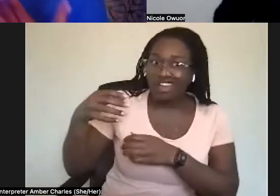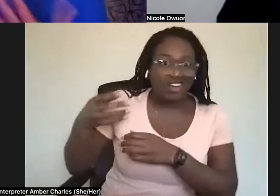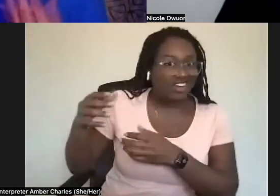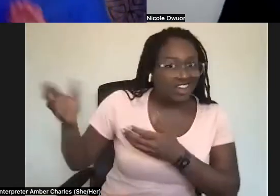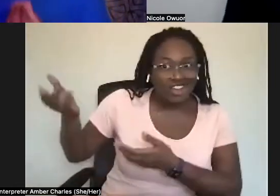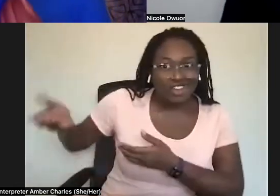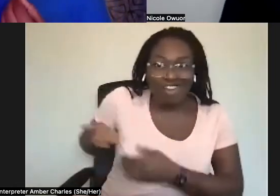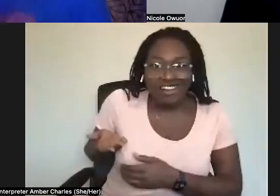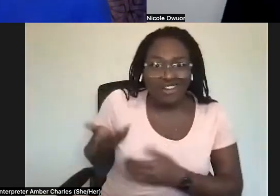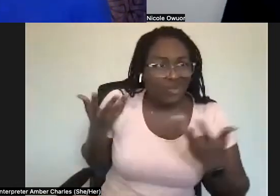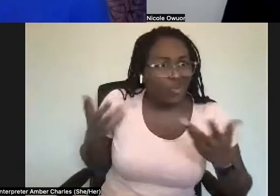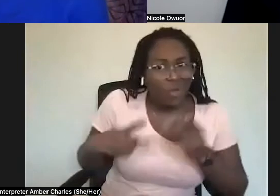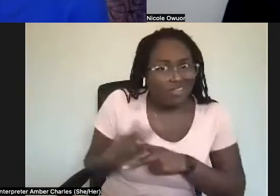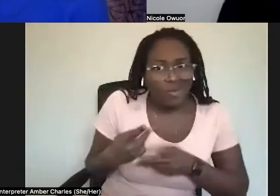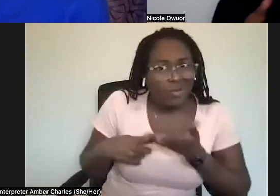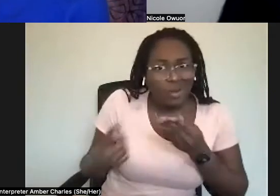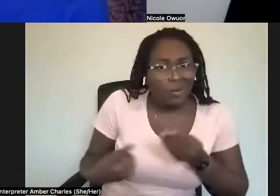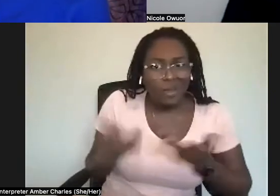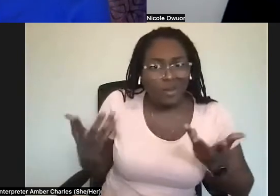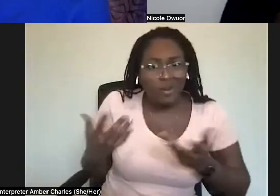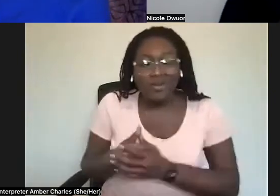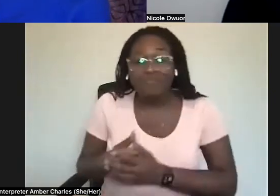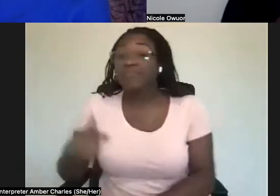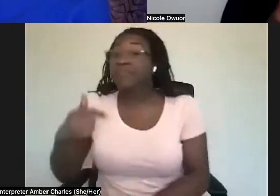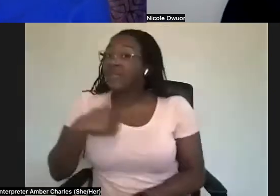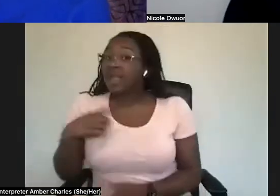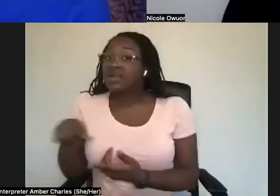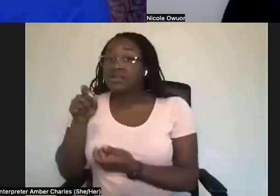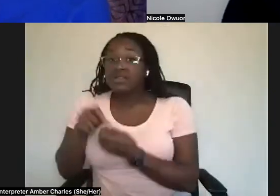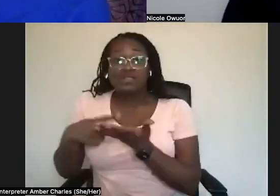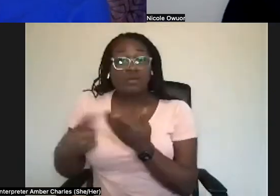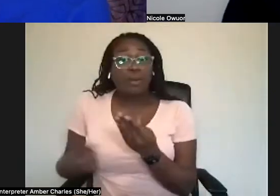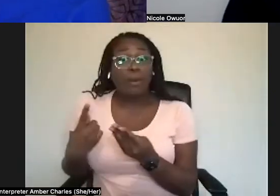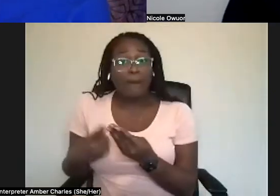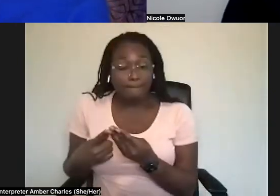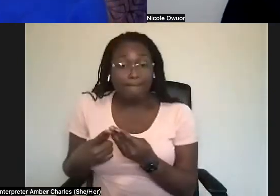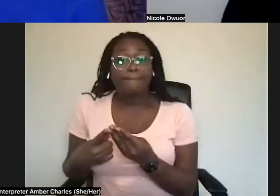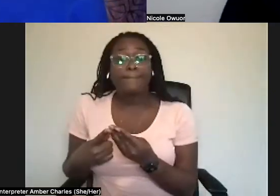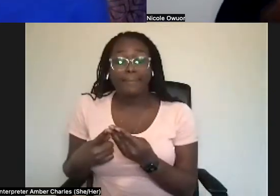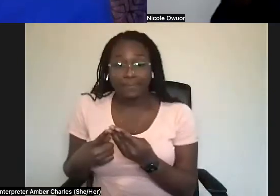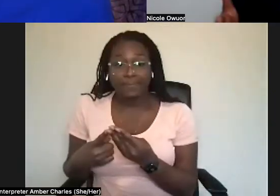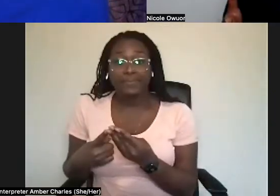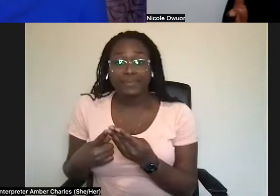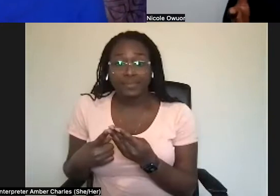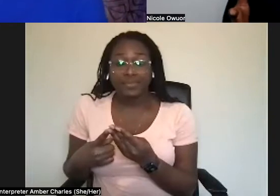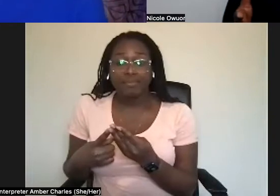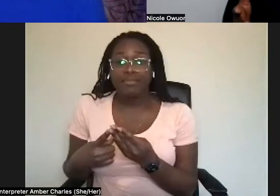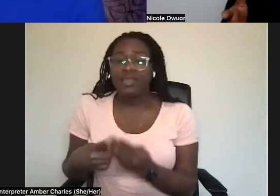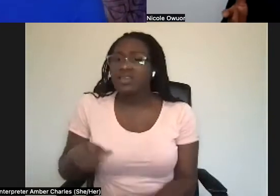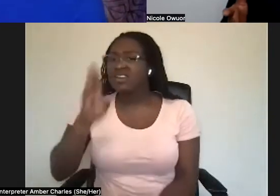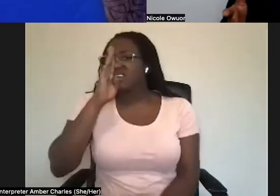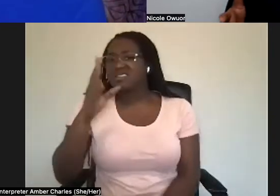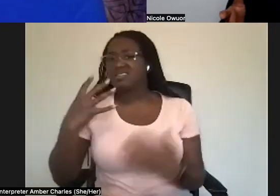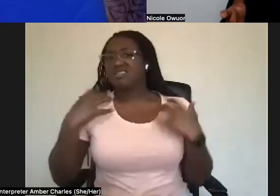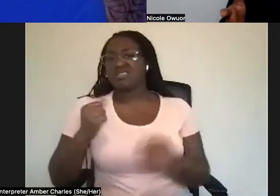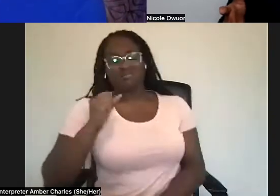Audacity are we talking about? I am specifically talking about the audacity that I